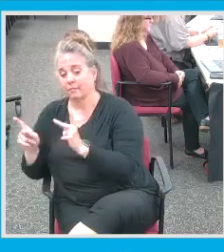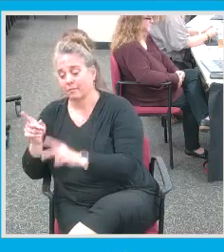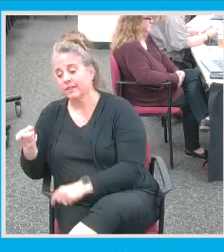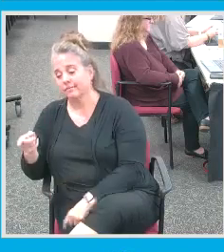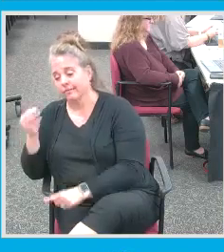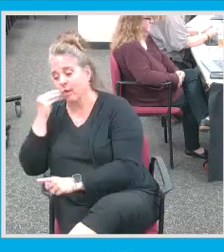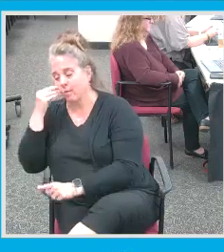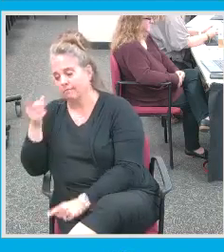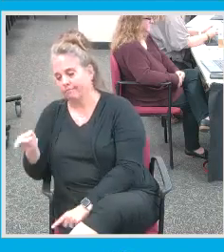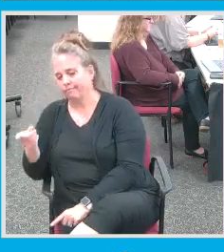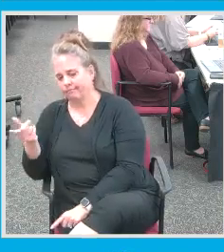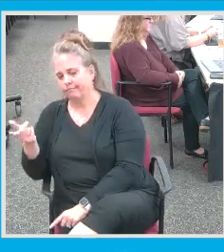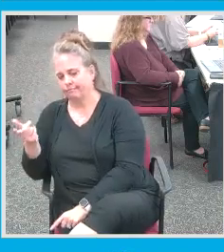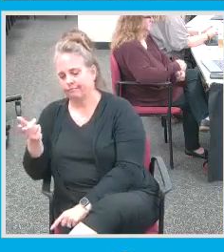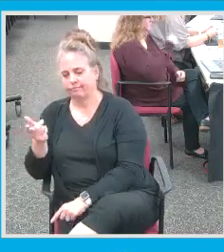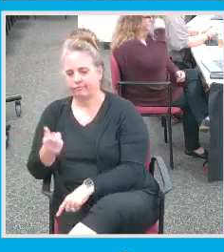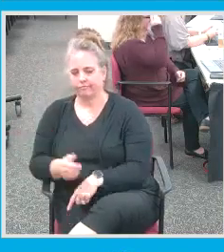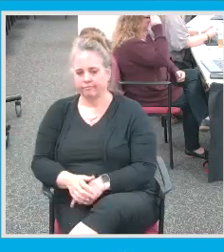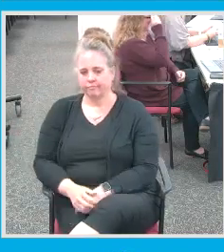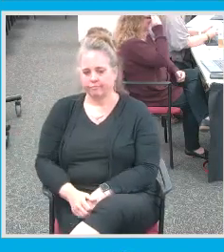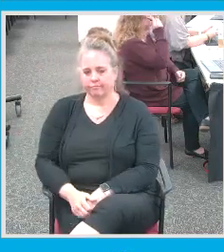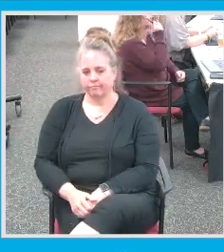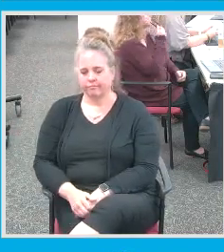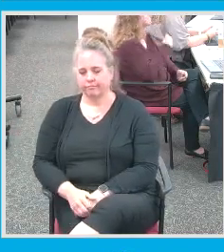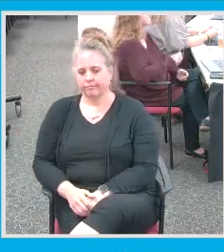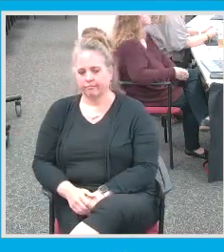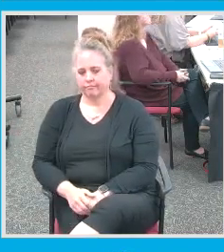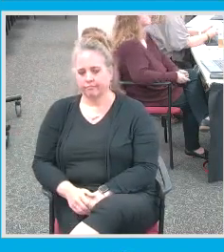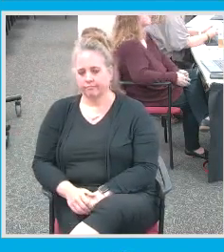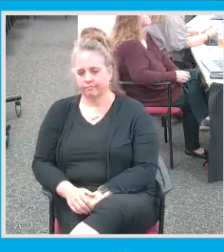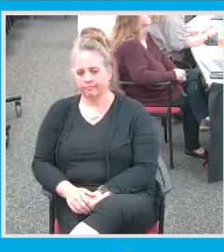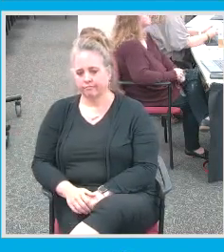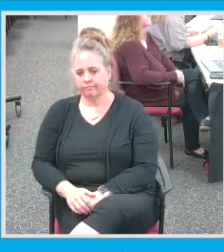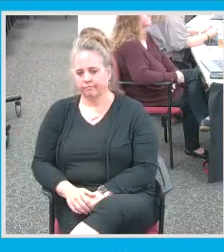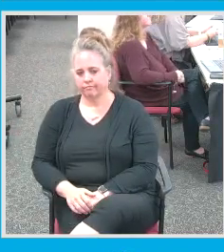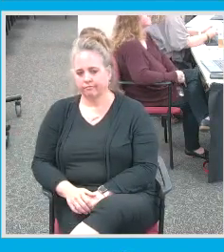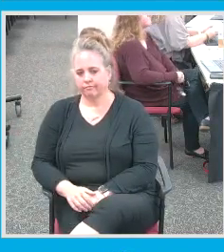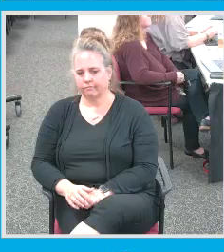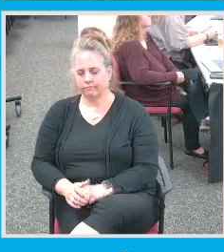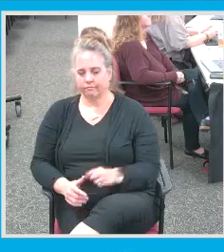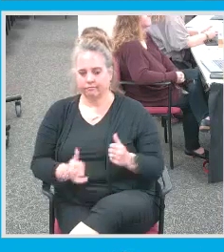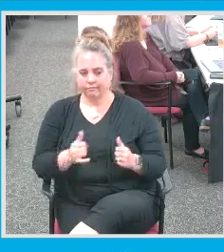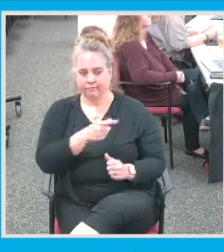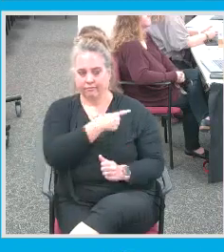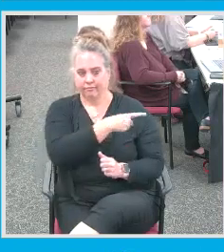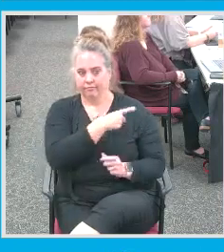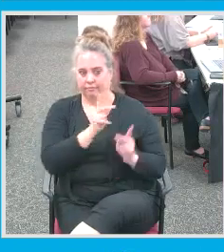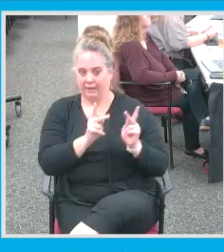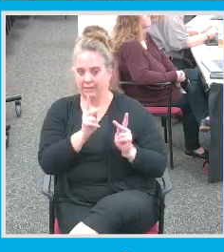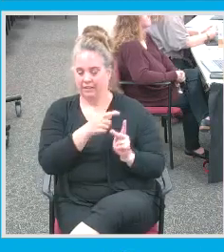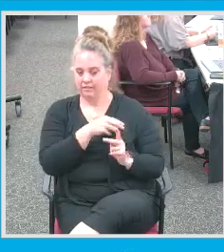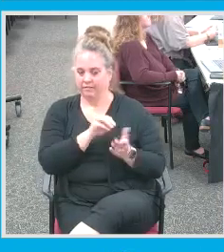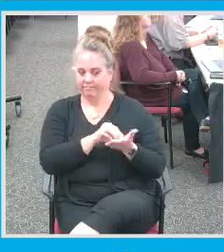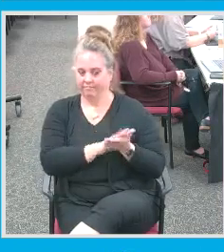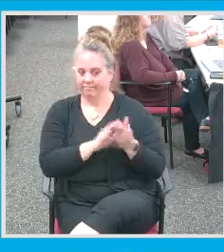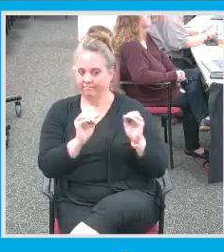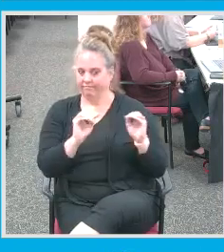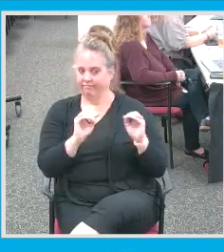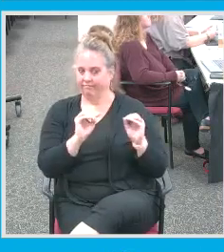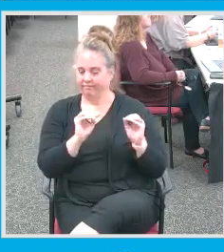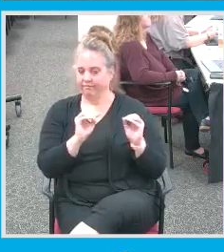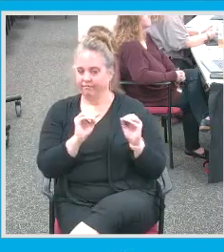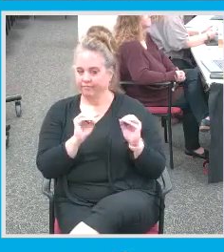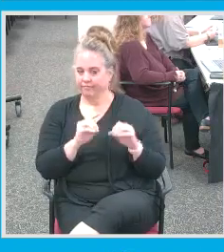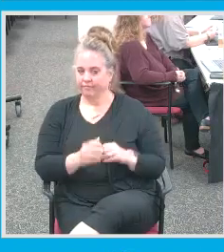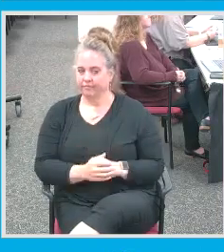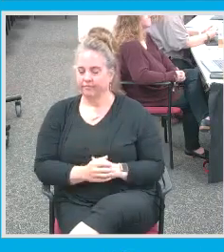are elected officials, and I invite you to ask the question, not today because I'm sure he doesn't have that data, but I know it's available to him. Is